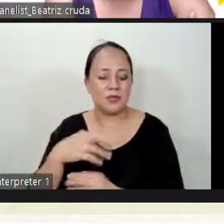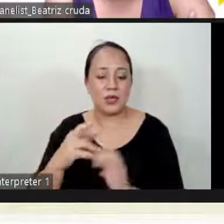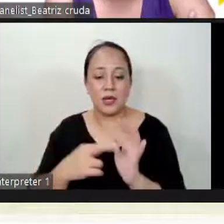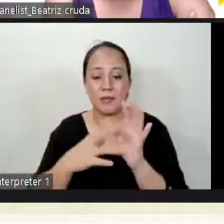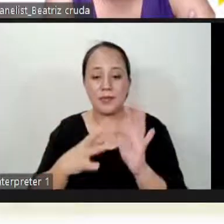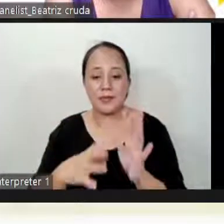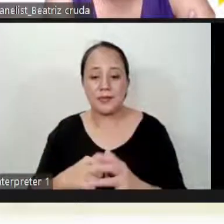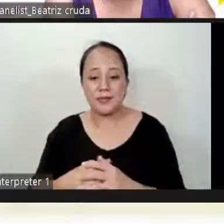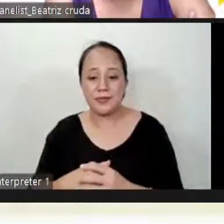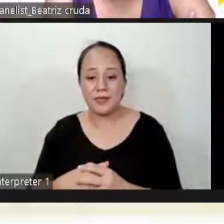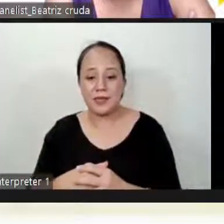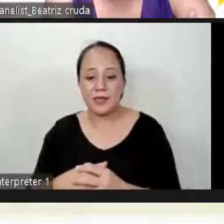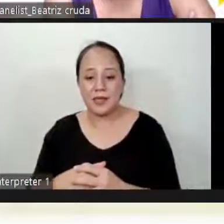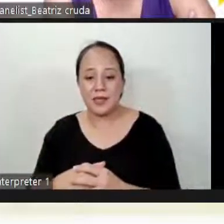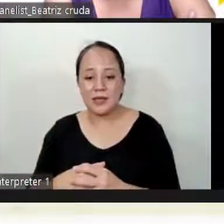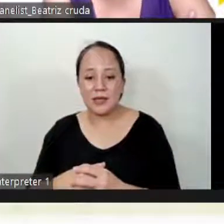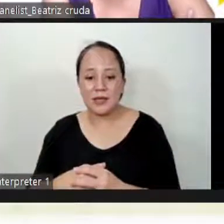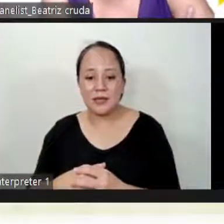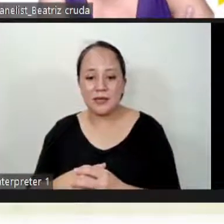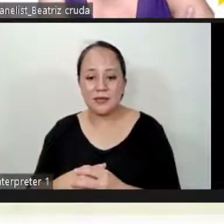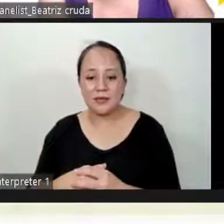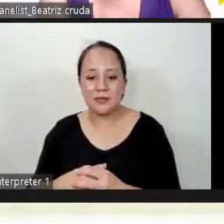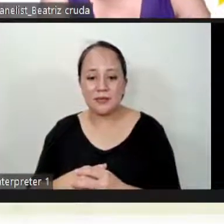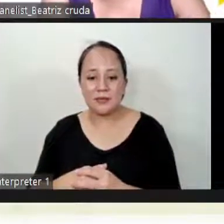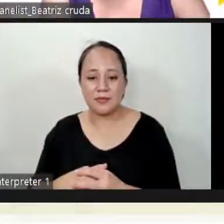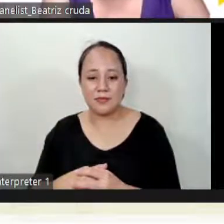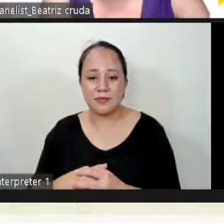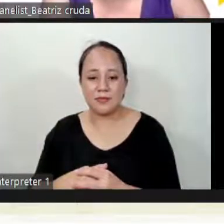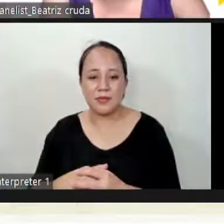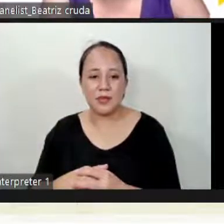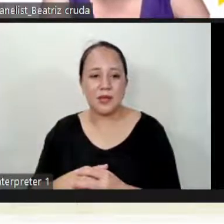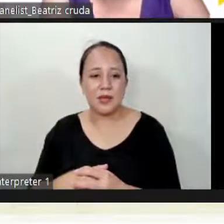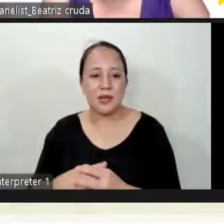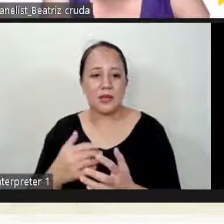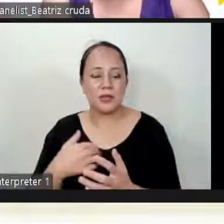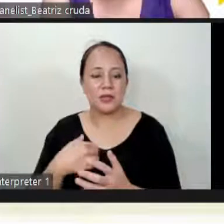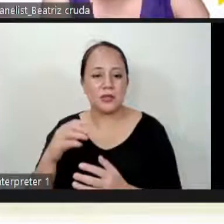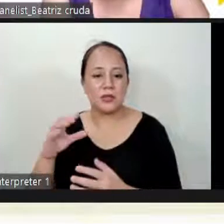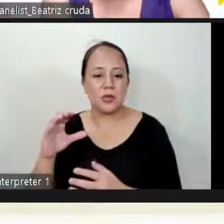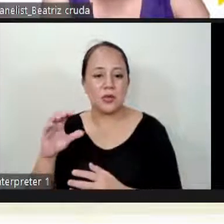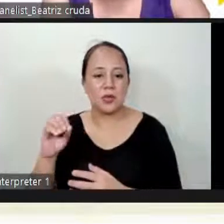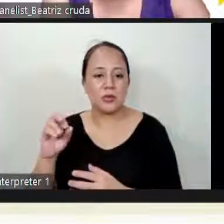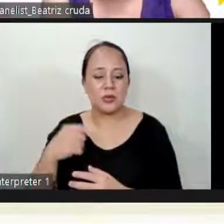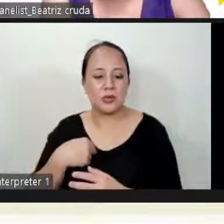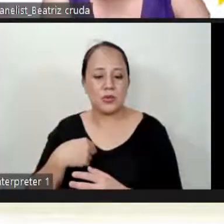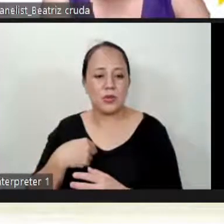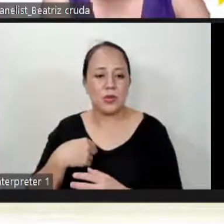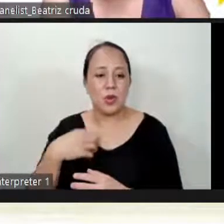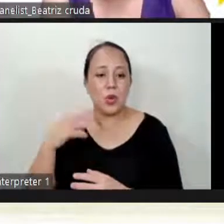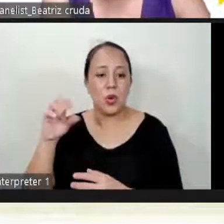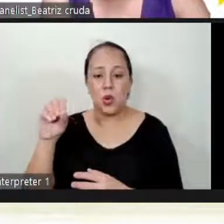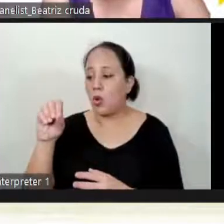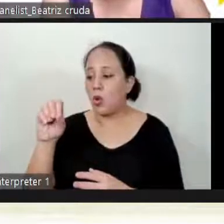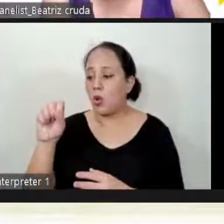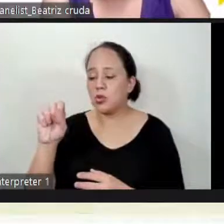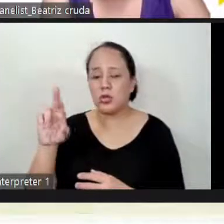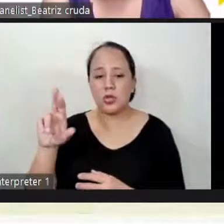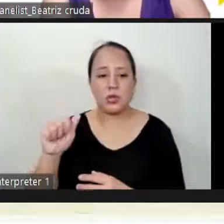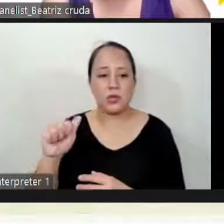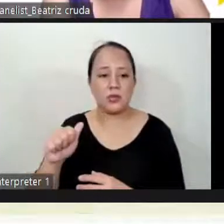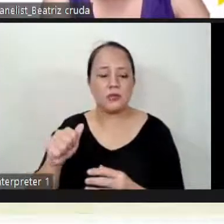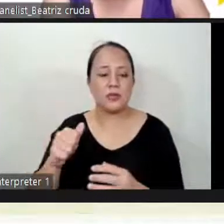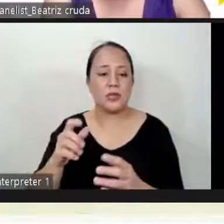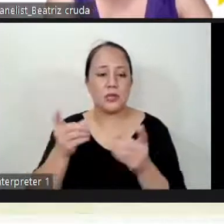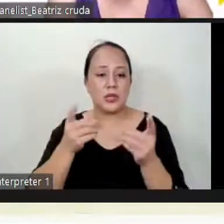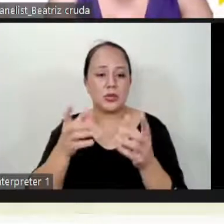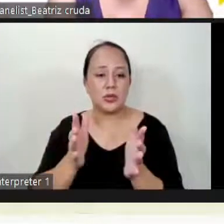representing Dr. Domingo right now. Dr. Oscar Gutierrez is the Deputy Director General of